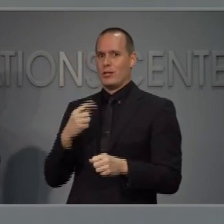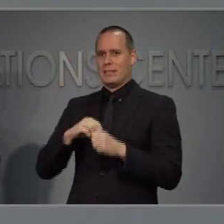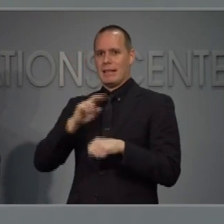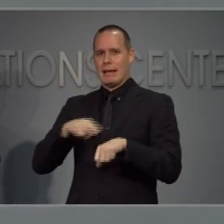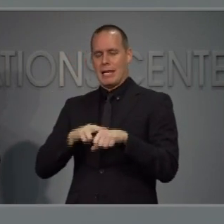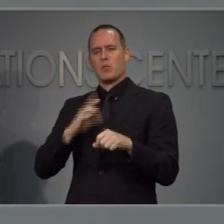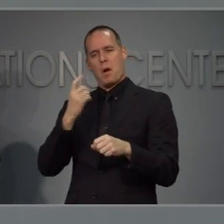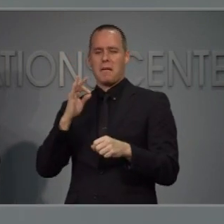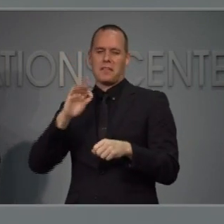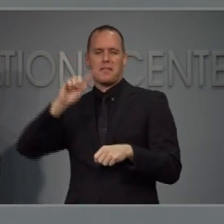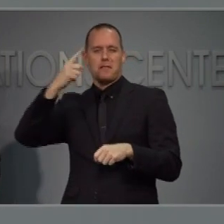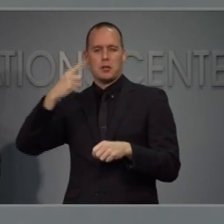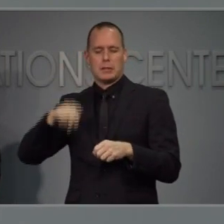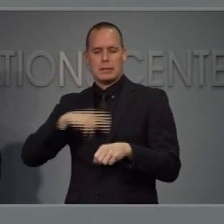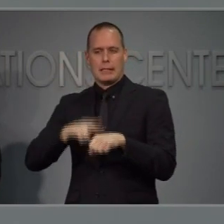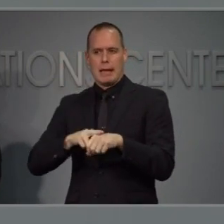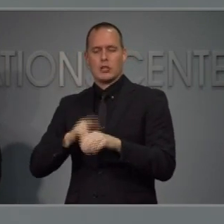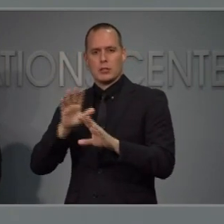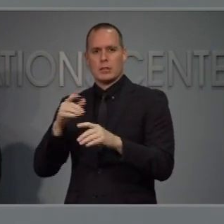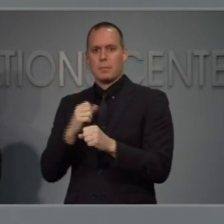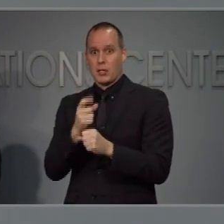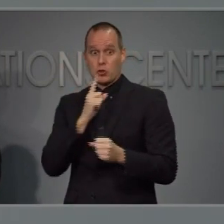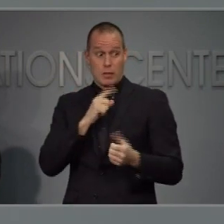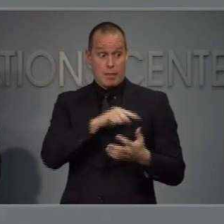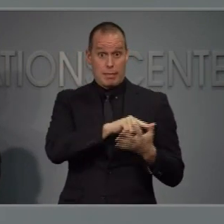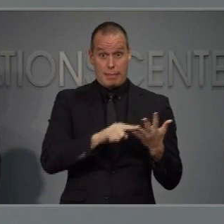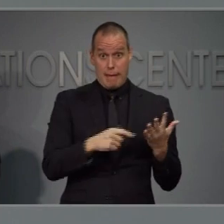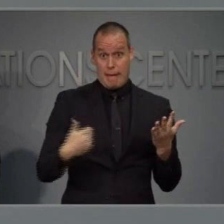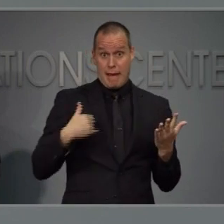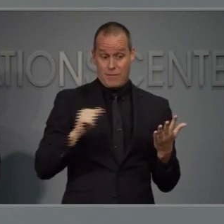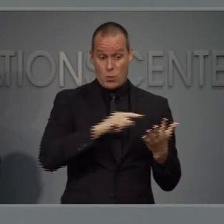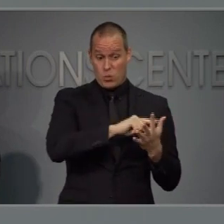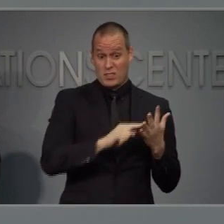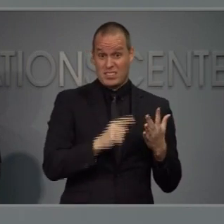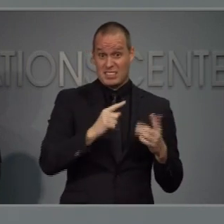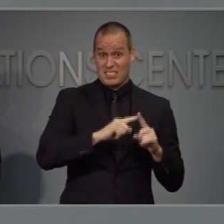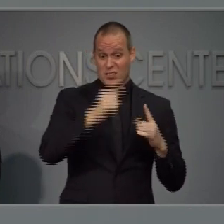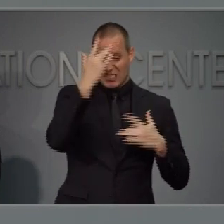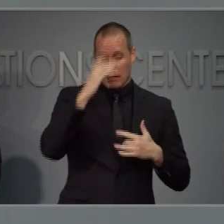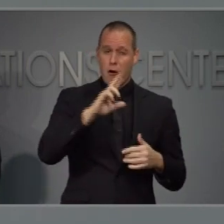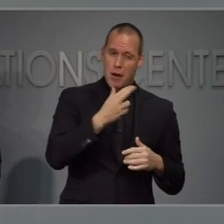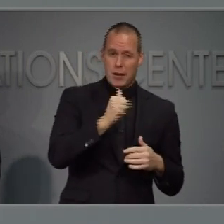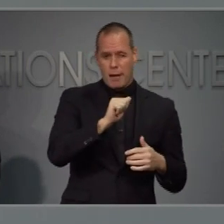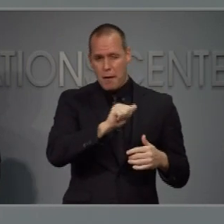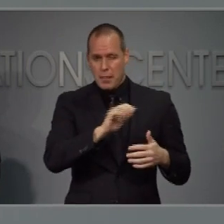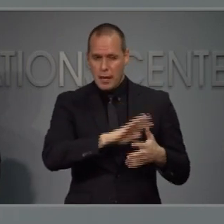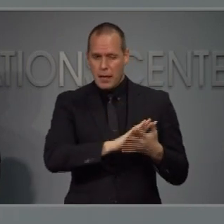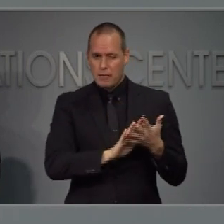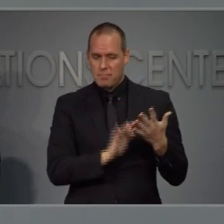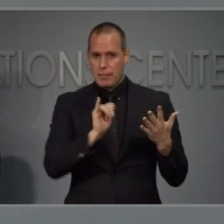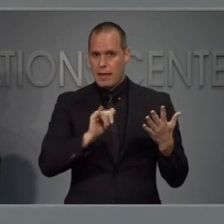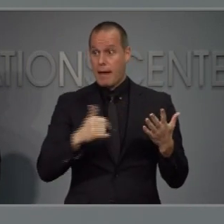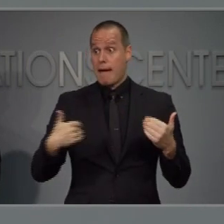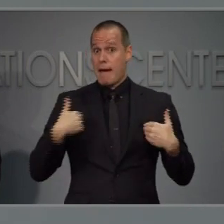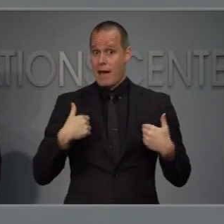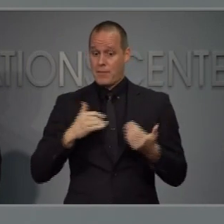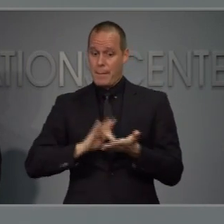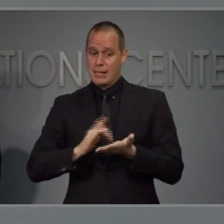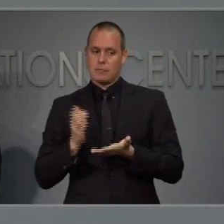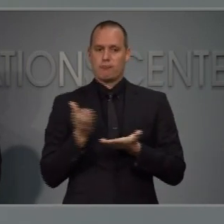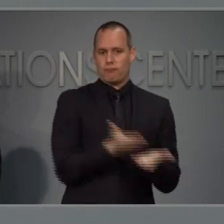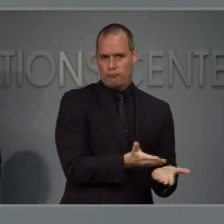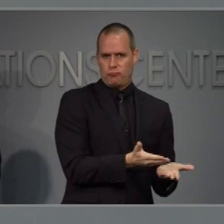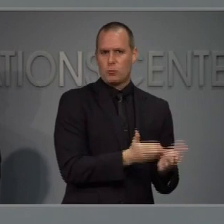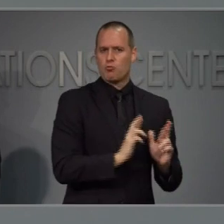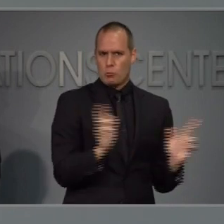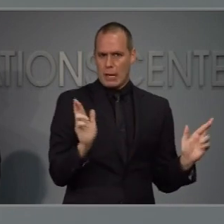limiting that prescribing to folks who had those conditions before this started. So thanks to them for that quick